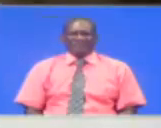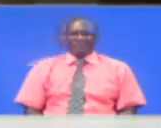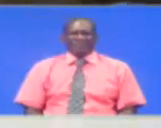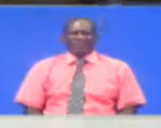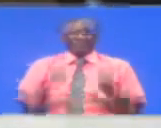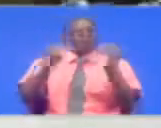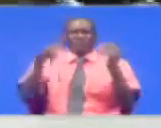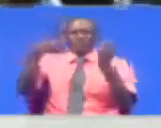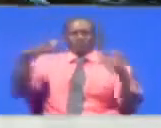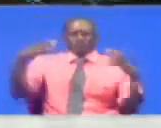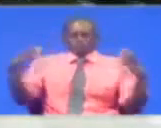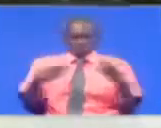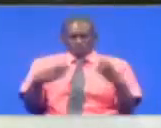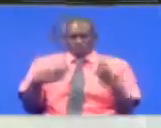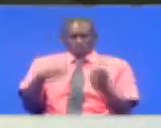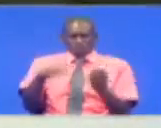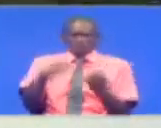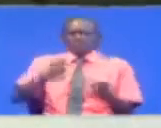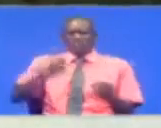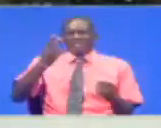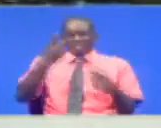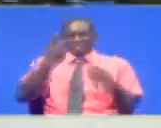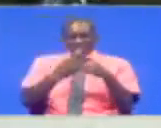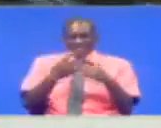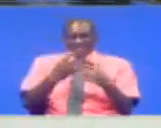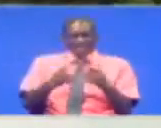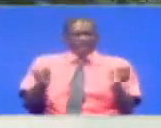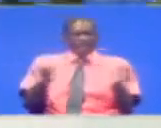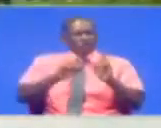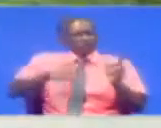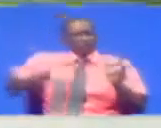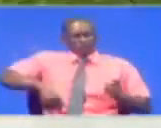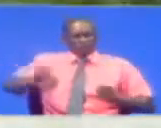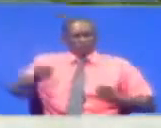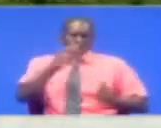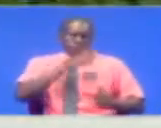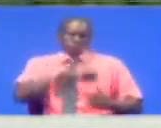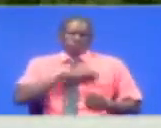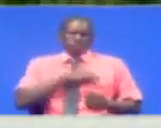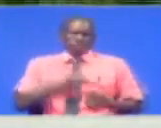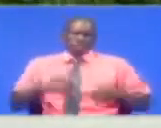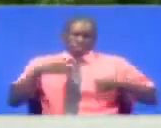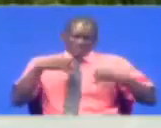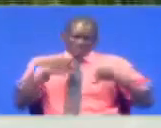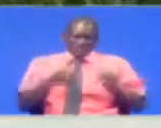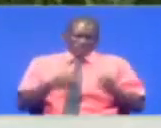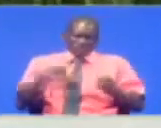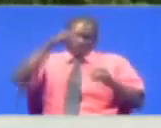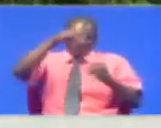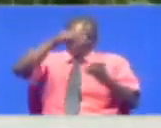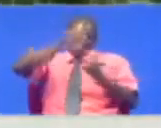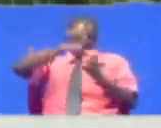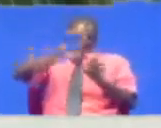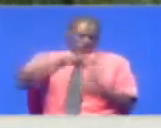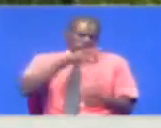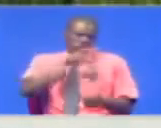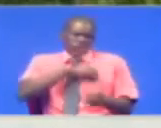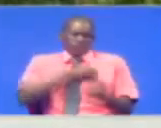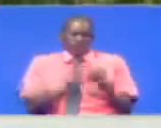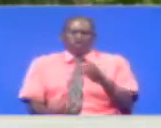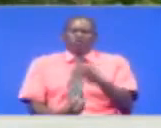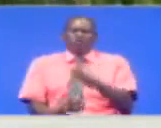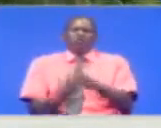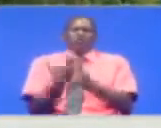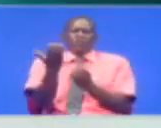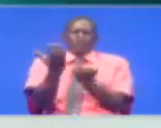Equity Group Holdings will, for the second year running, not pay dividends, seeking instead to reinvest the profit and grow the size of